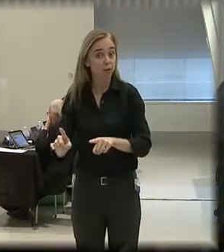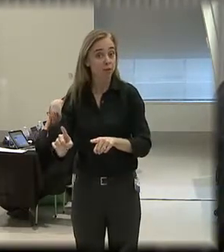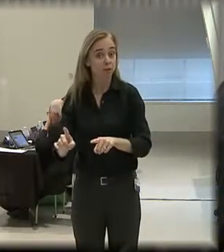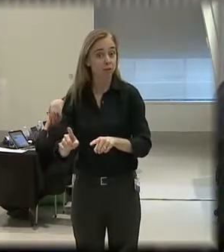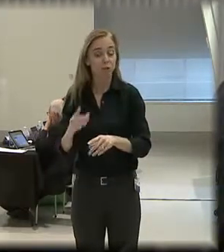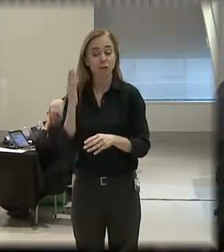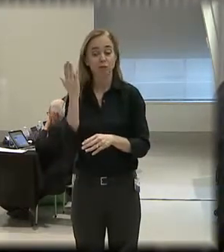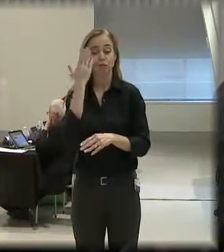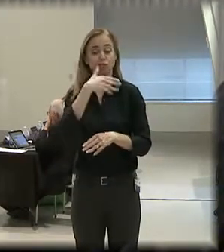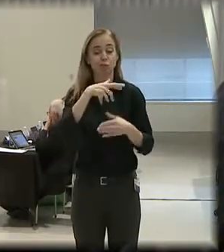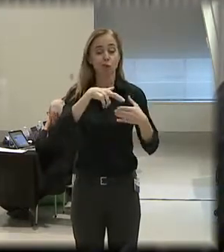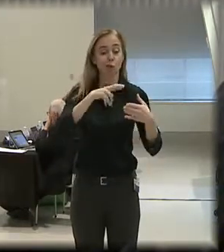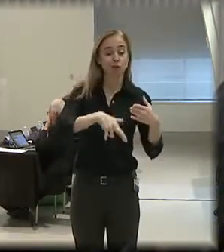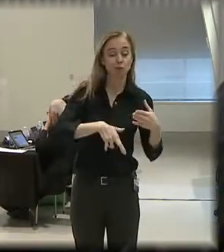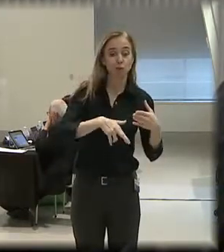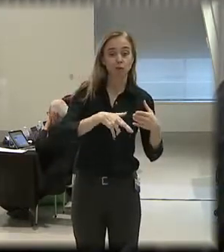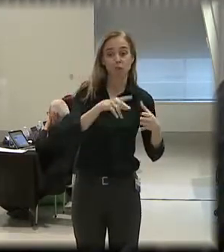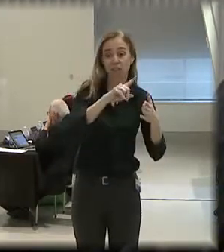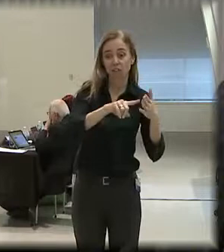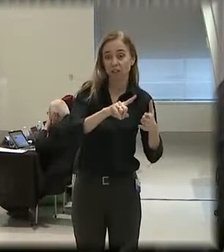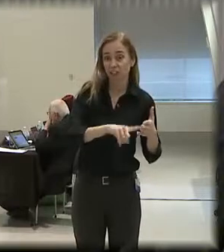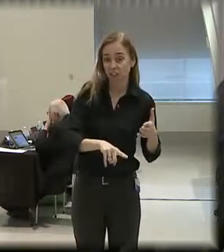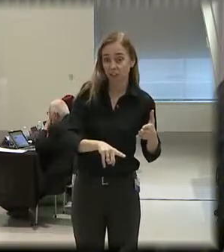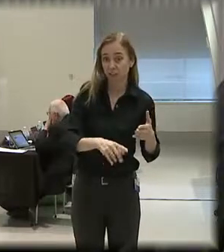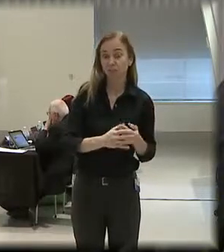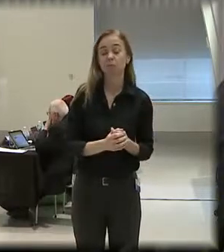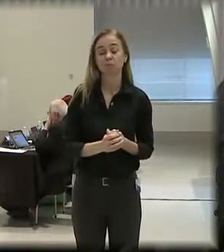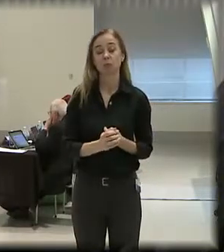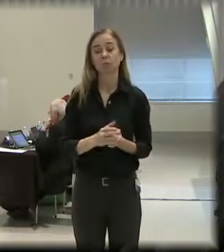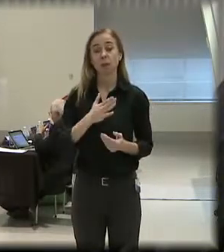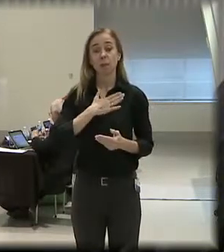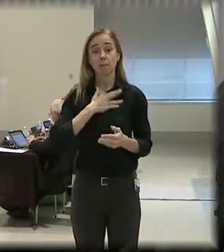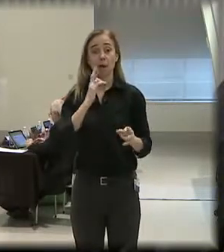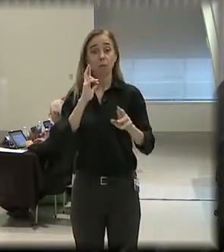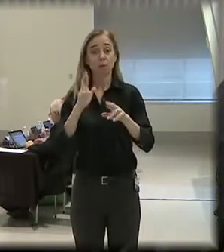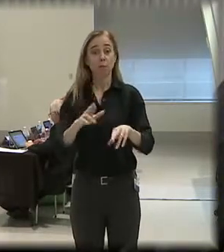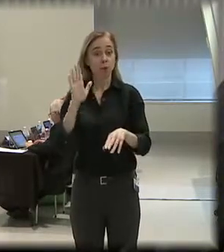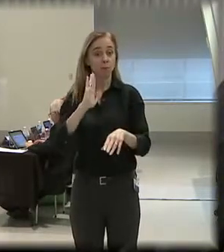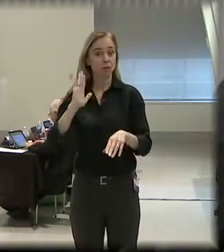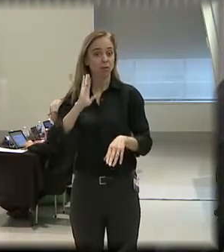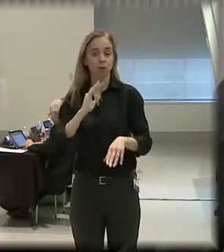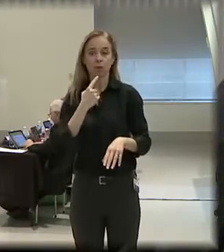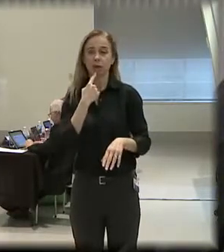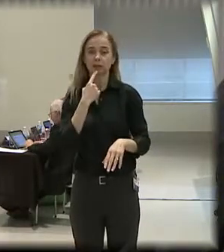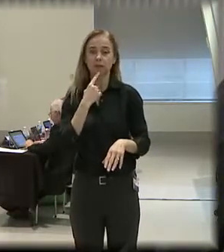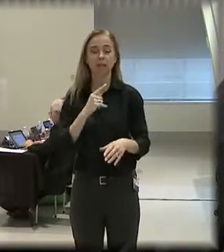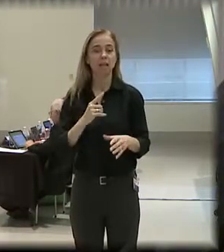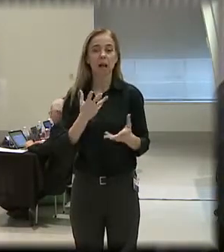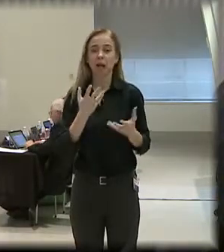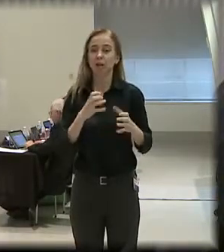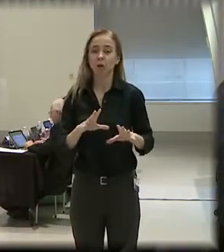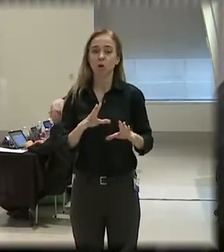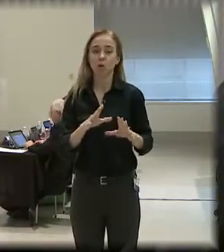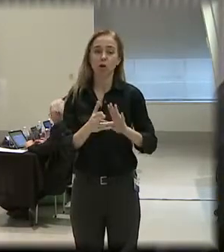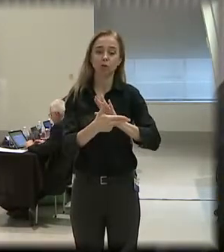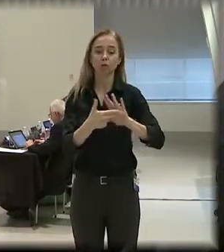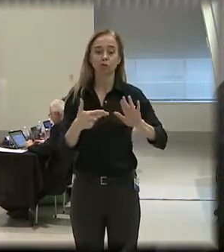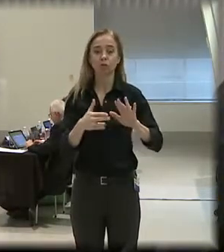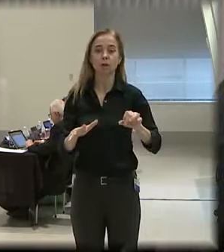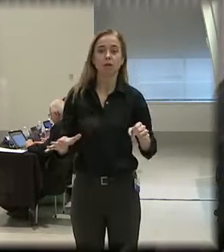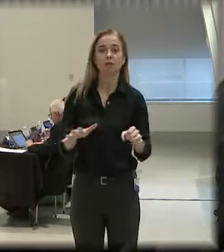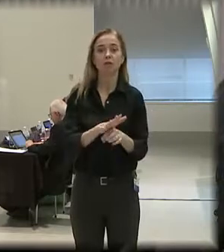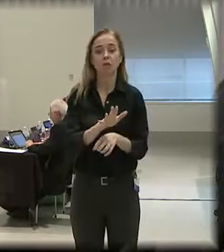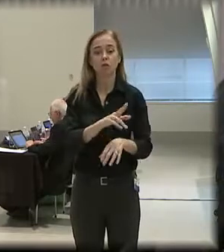on the results of this investigation. As I stated in my report earlier, you know, I don't want to characterize the entire